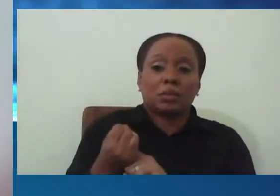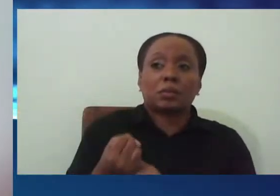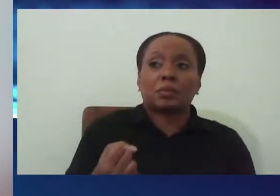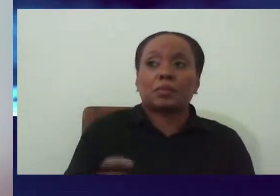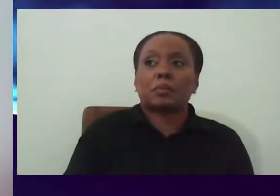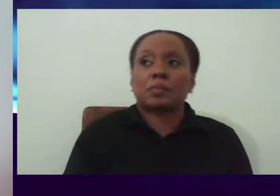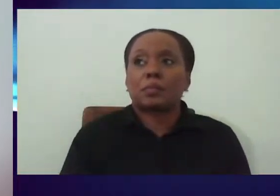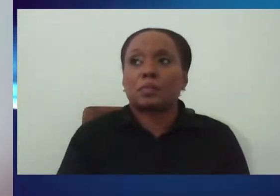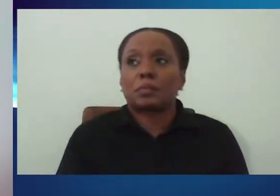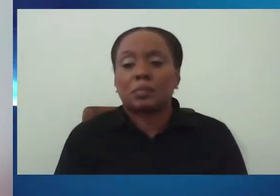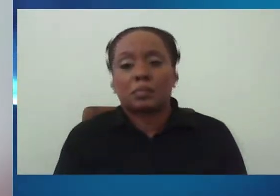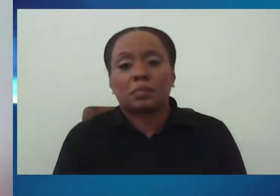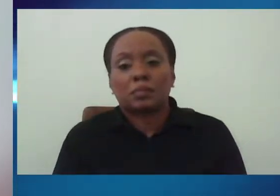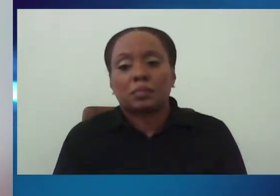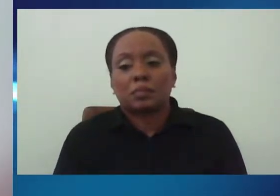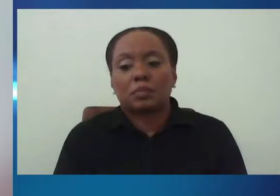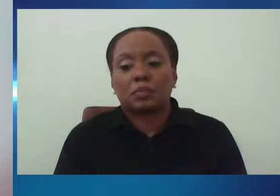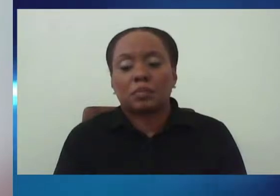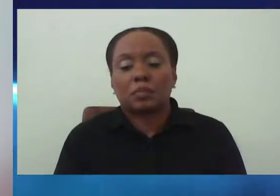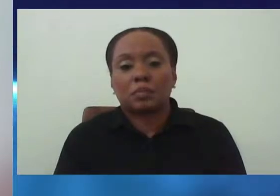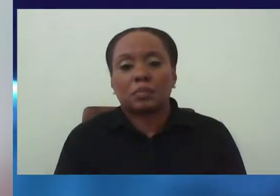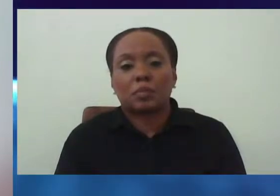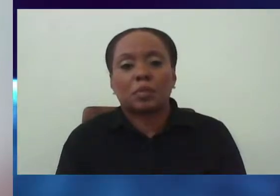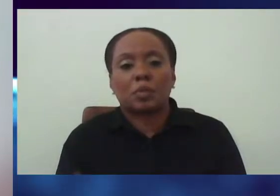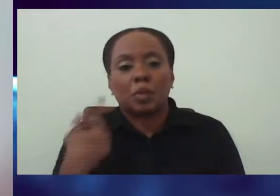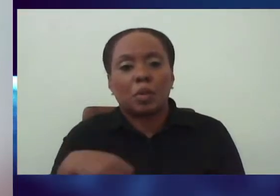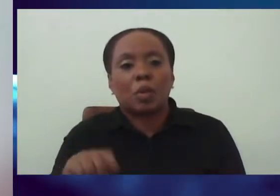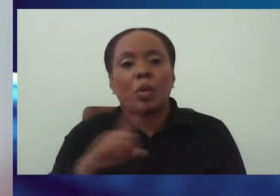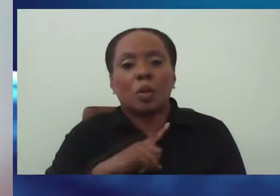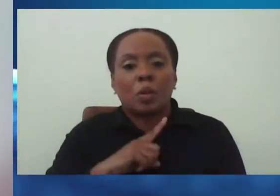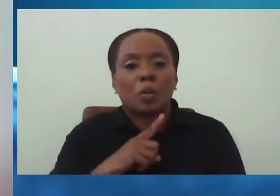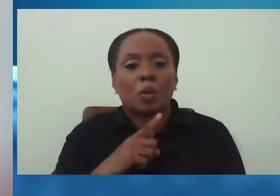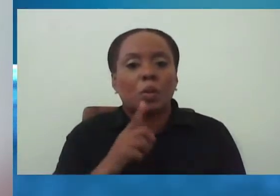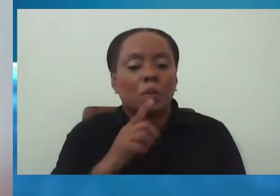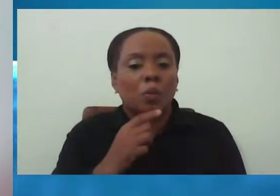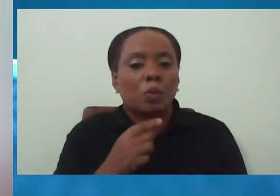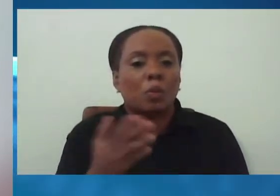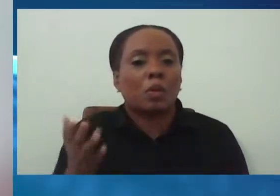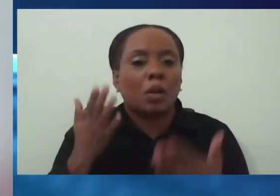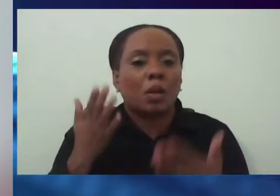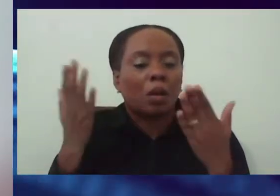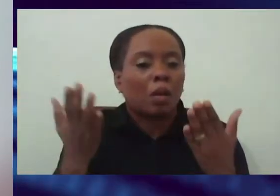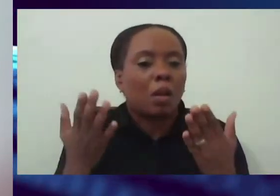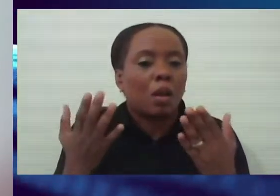we recommend well-fitted masks,